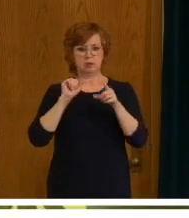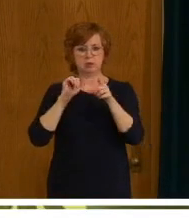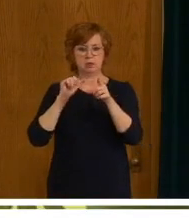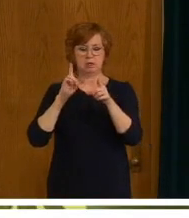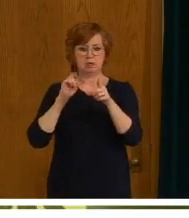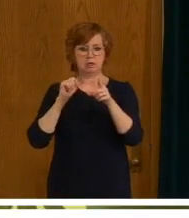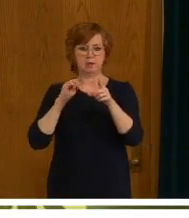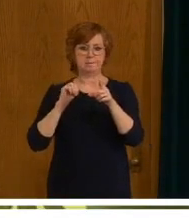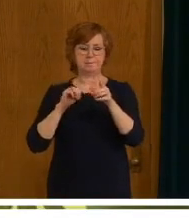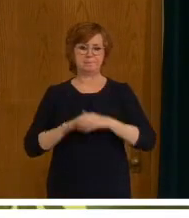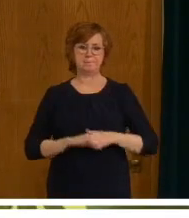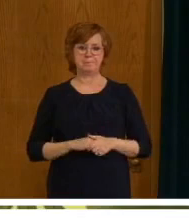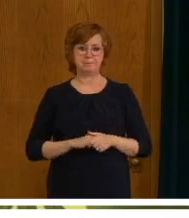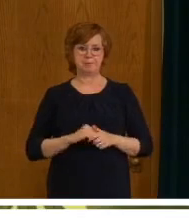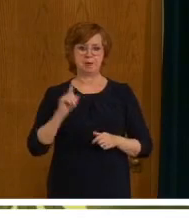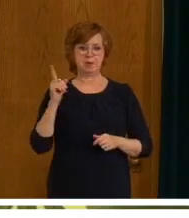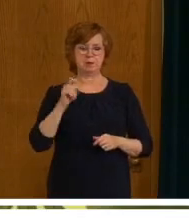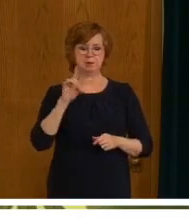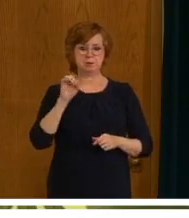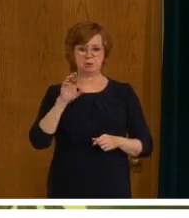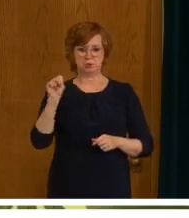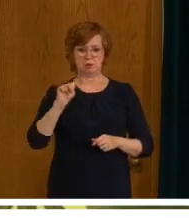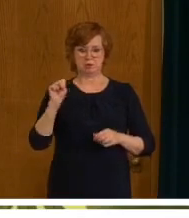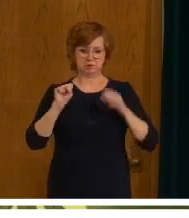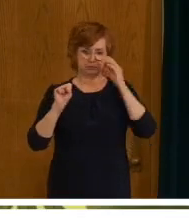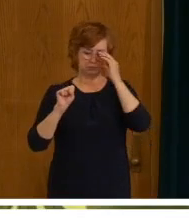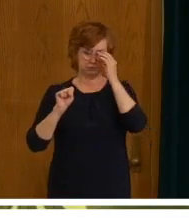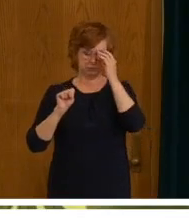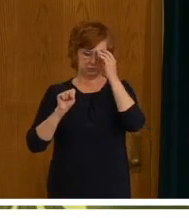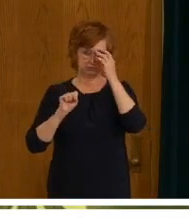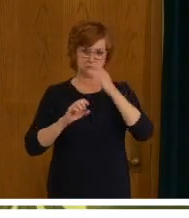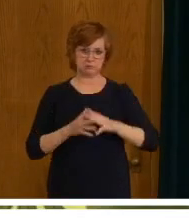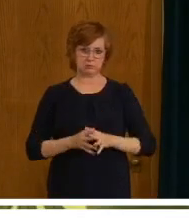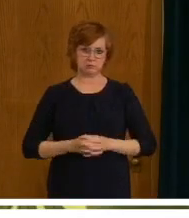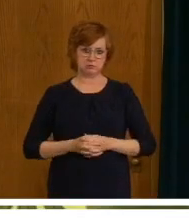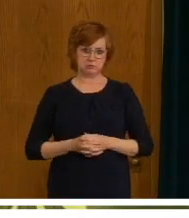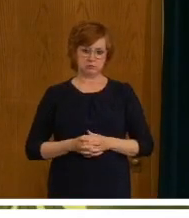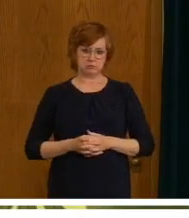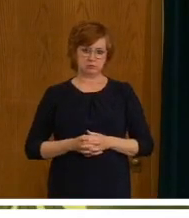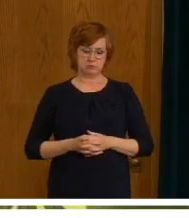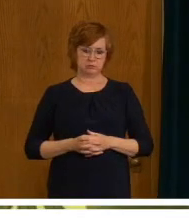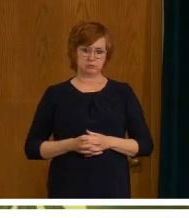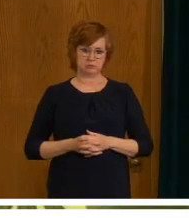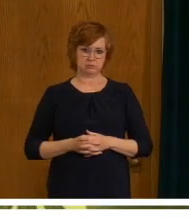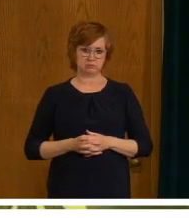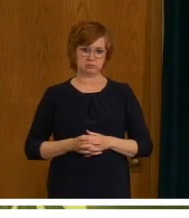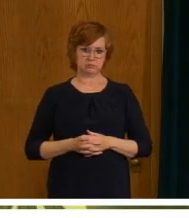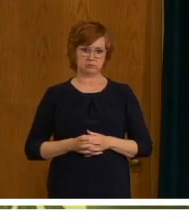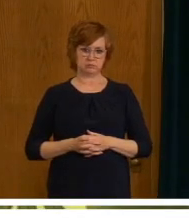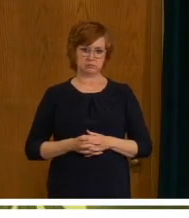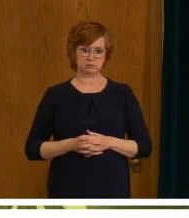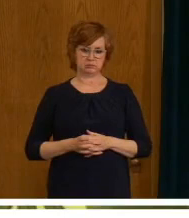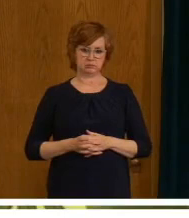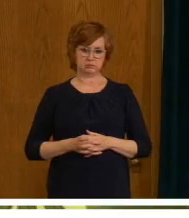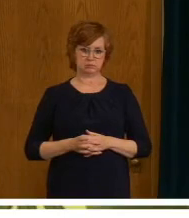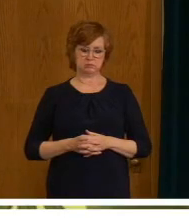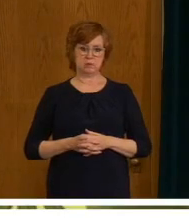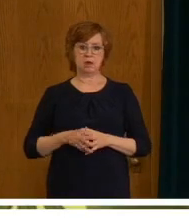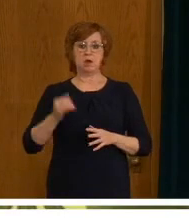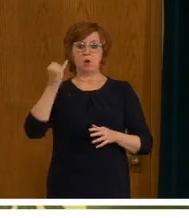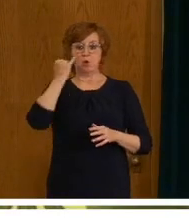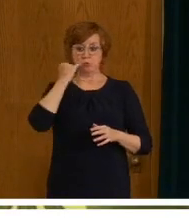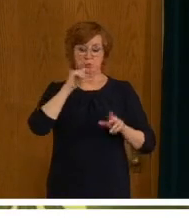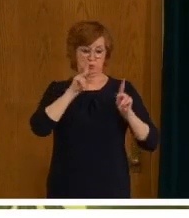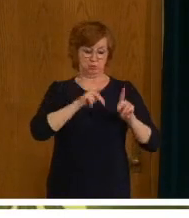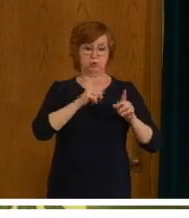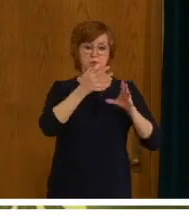Adam? For Dr. Shahab, what's the advice to people who are eligible for AstraZeneca for a